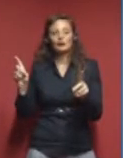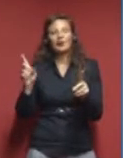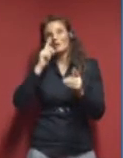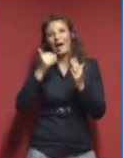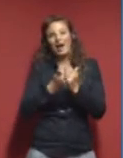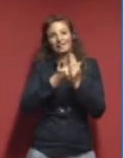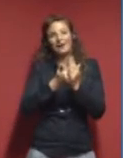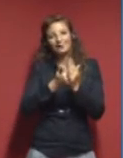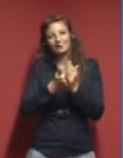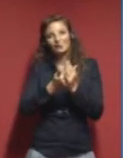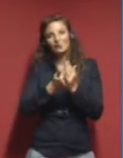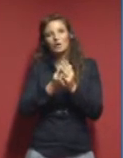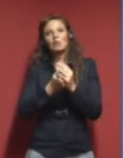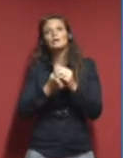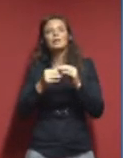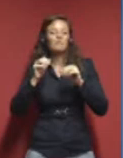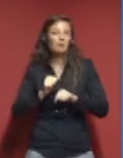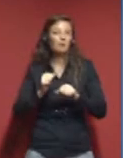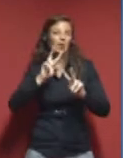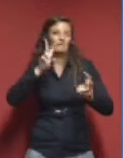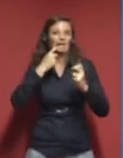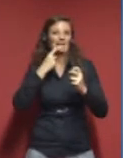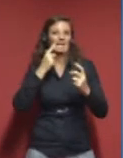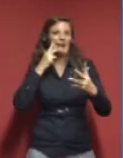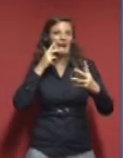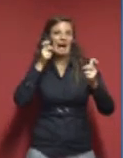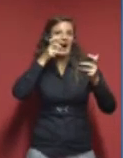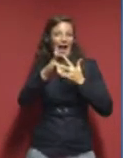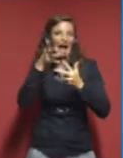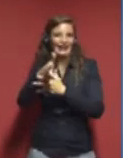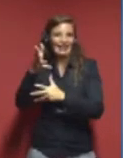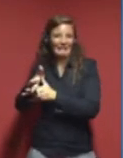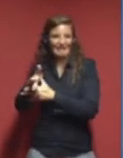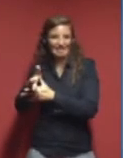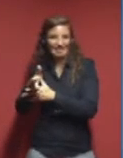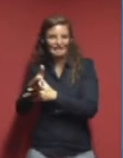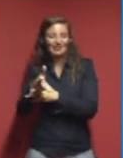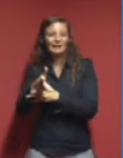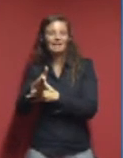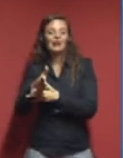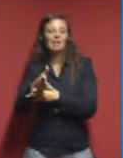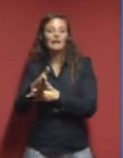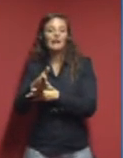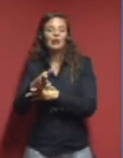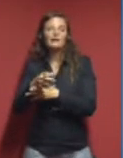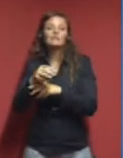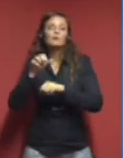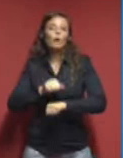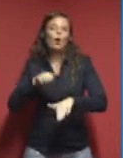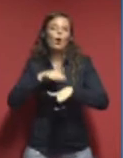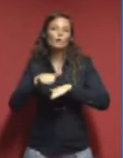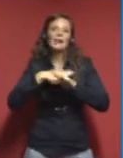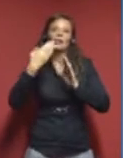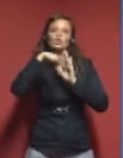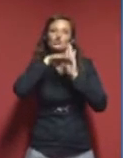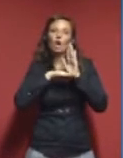real-time subsystem from the software that generates the interface. The whole thing is very